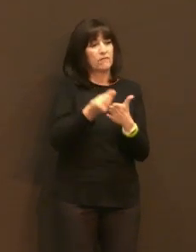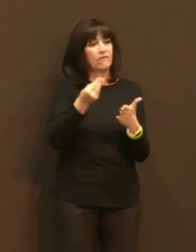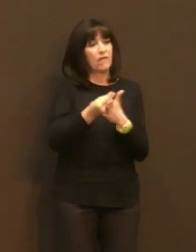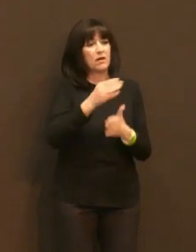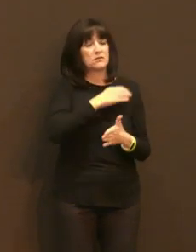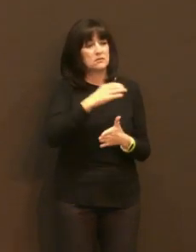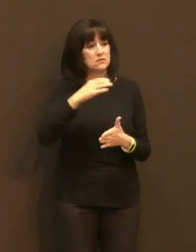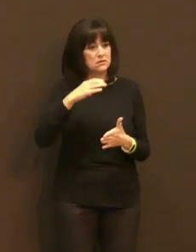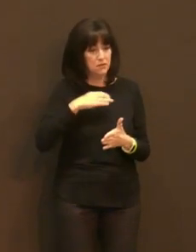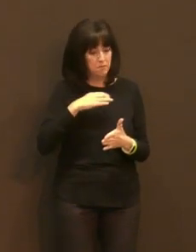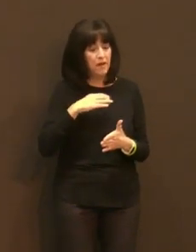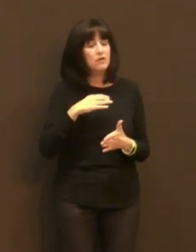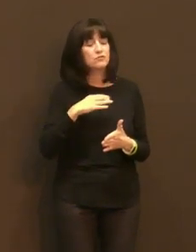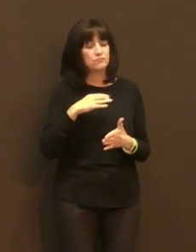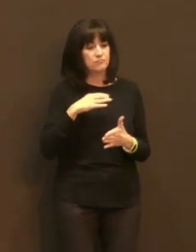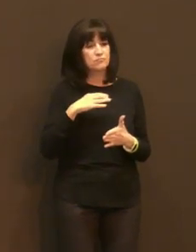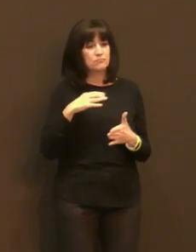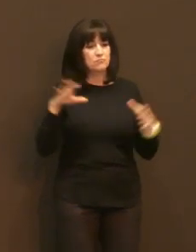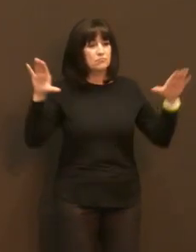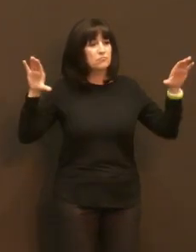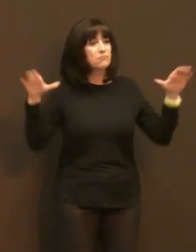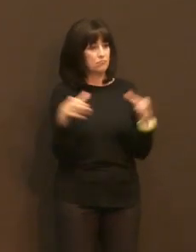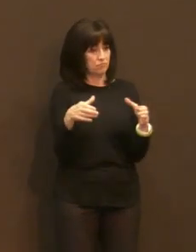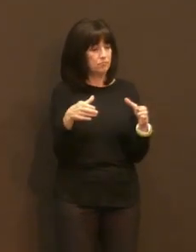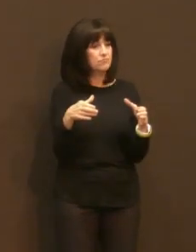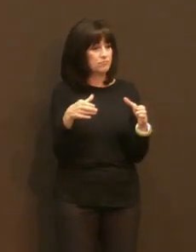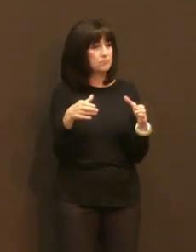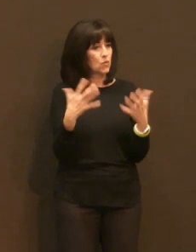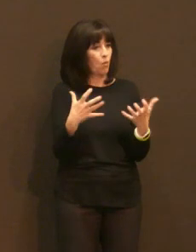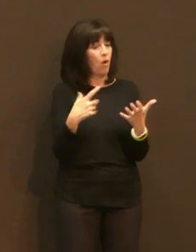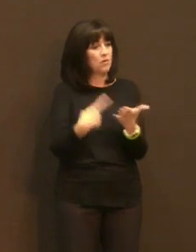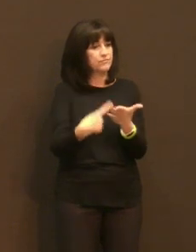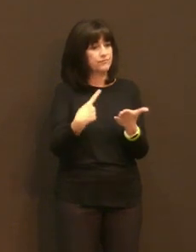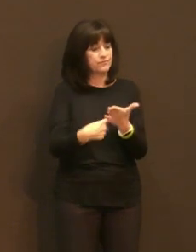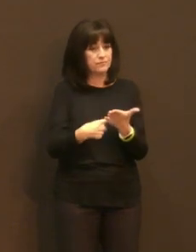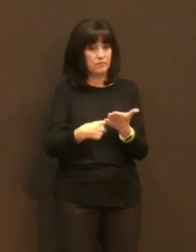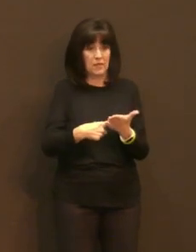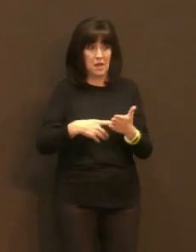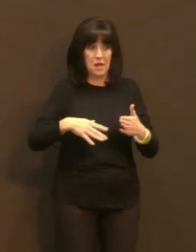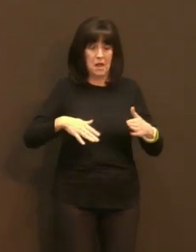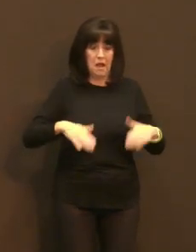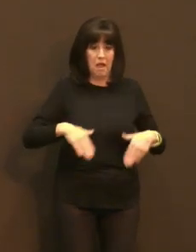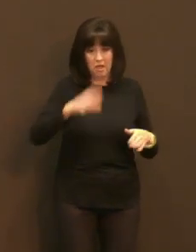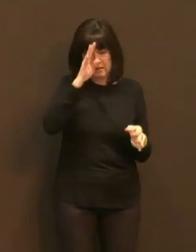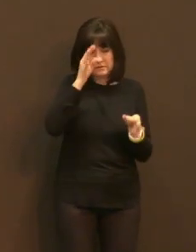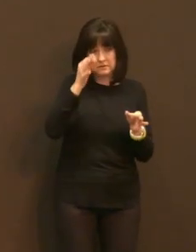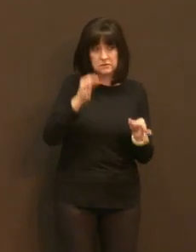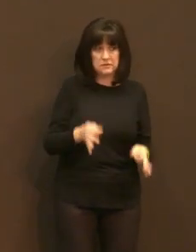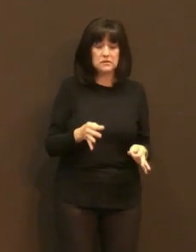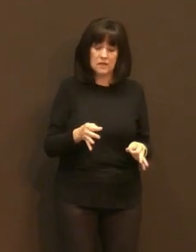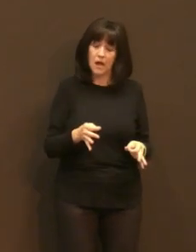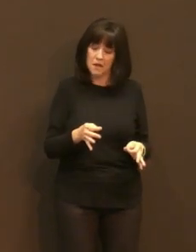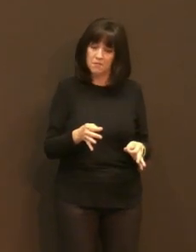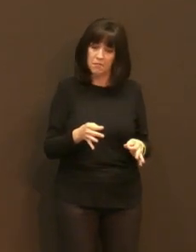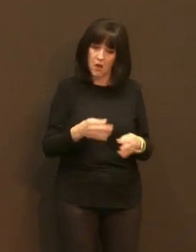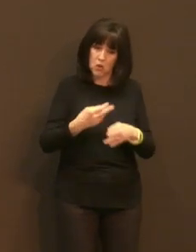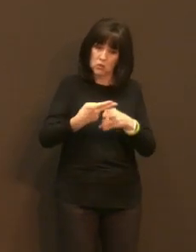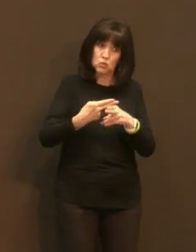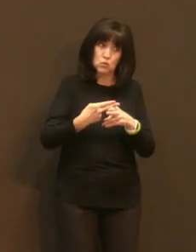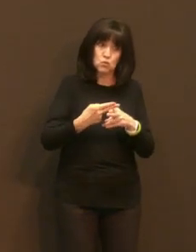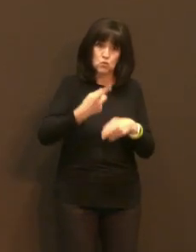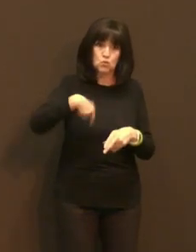at OMB and leaders. We don't have an agreement there about that, but we need to ultimately have a